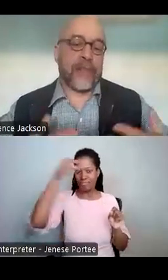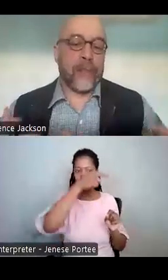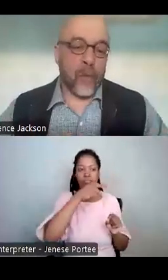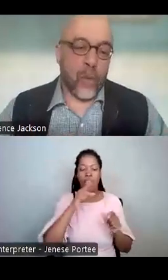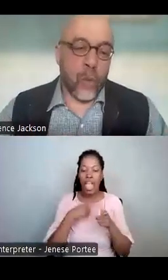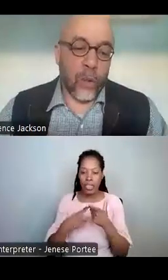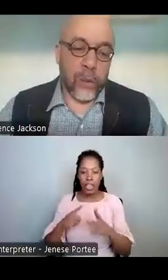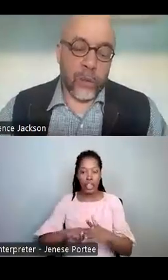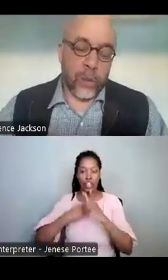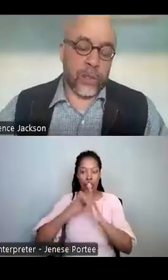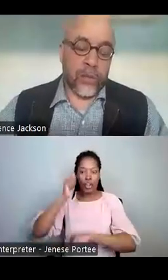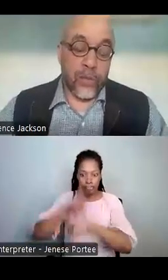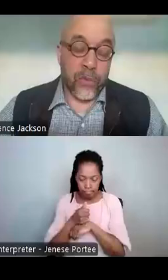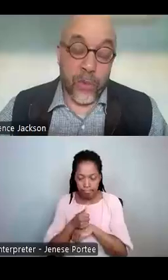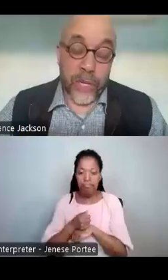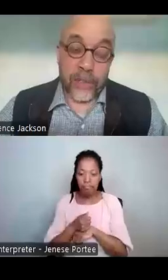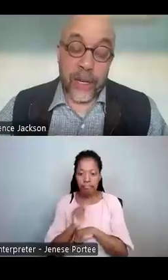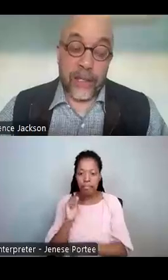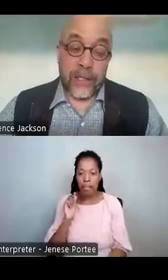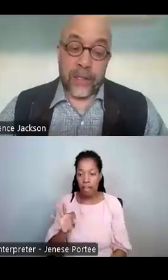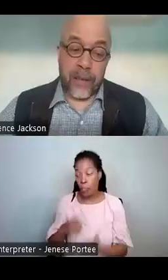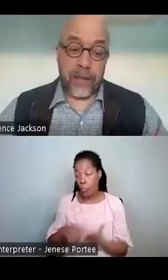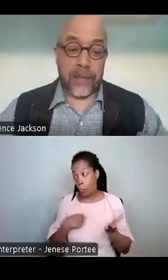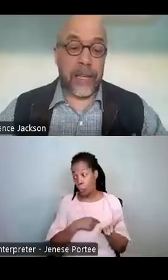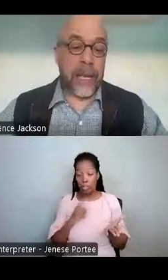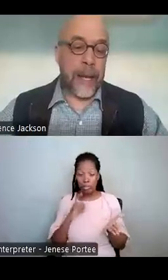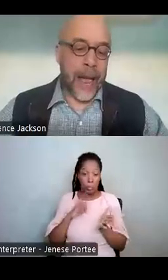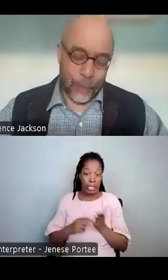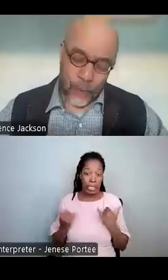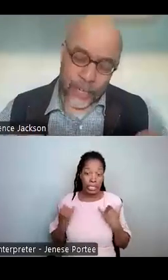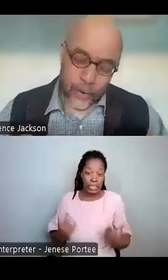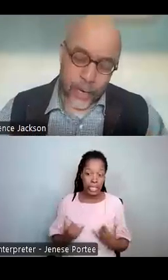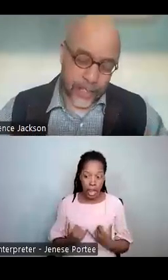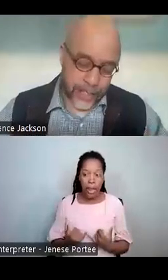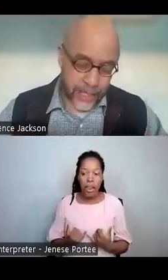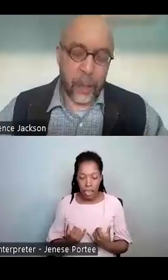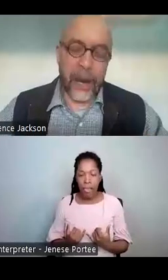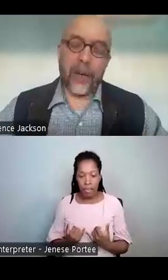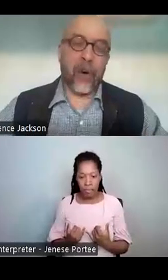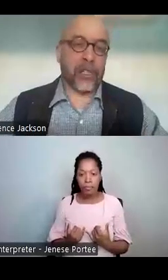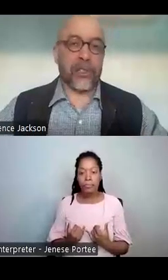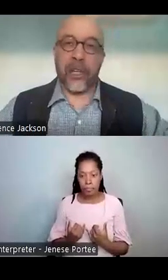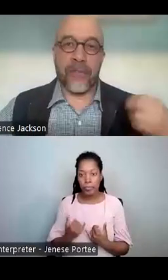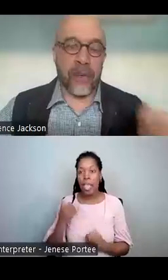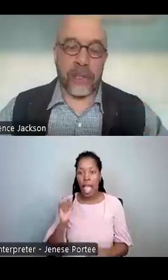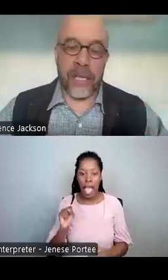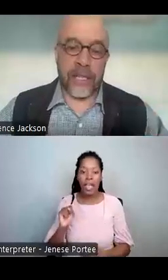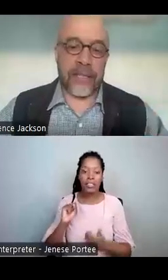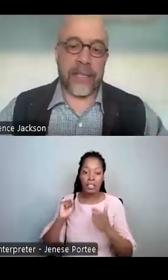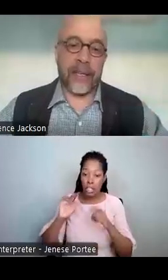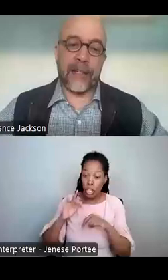like what we would recognize as like the syncopated orchestra of the